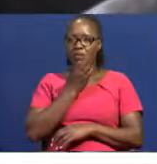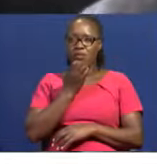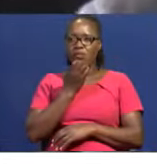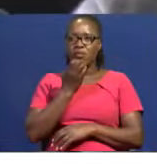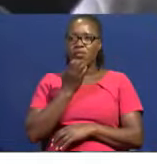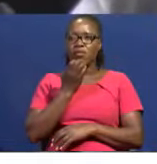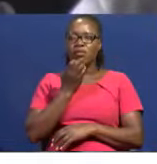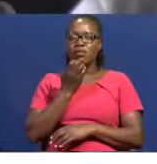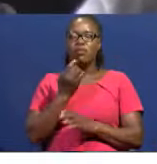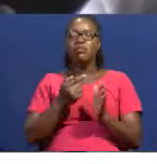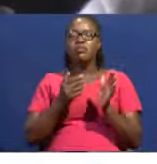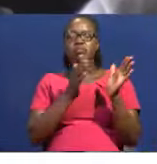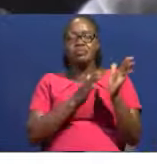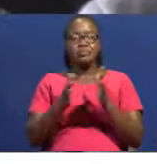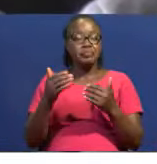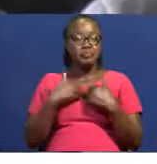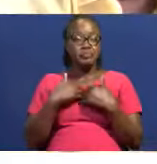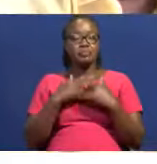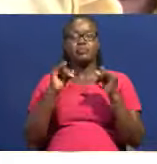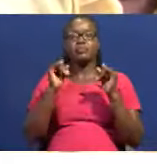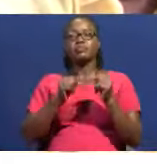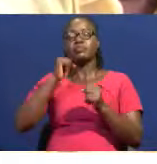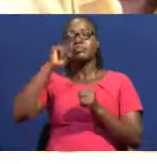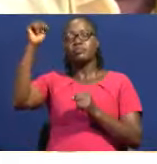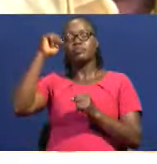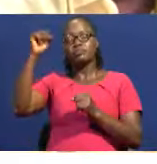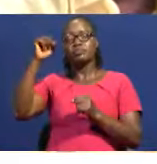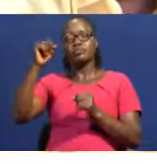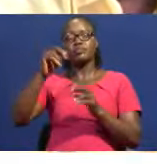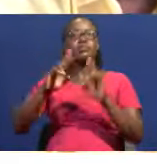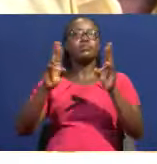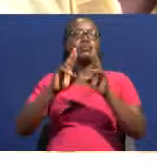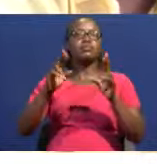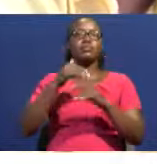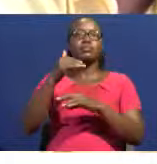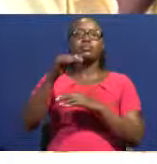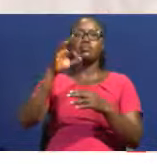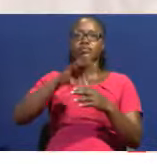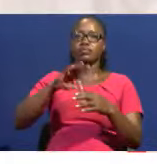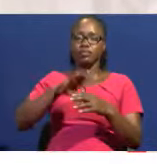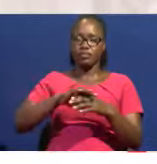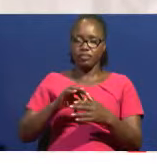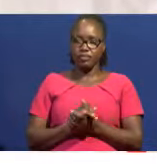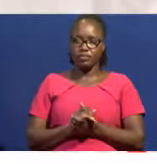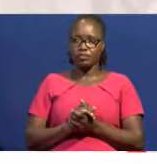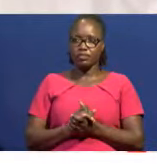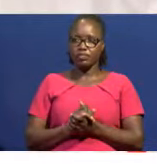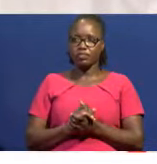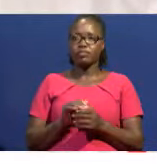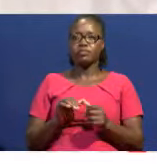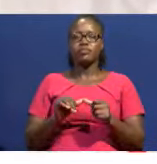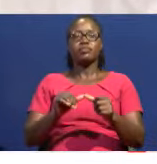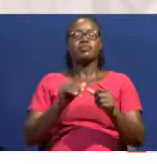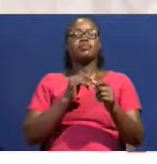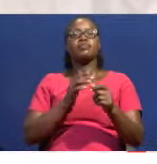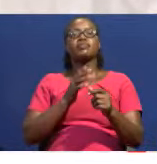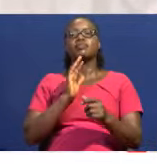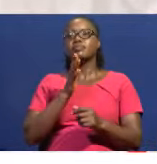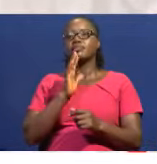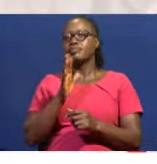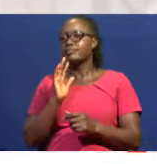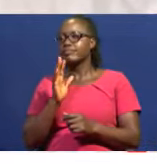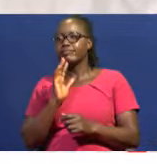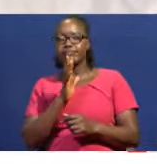Gachagua revealed plans to unveil a new political alliance in readiness for the next poll. Naendelea kuongea na watu.